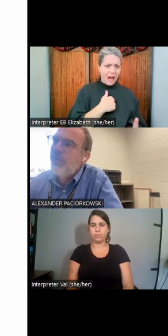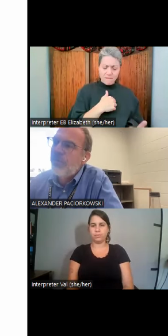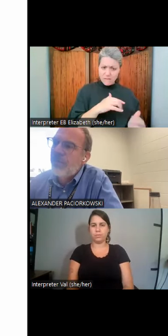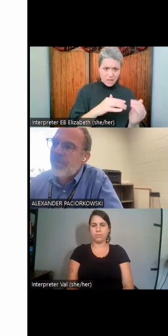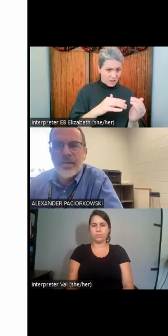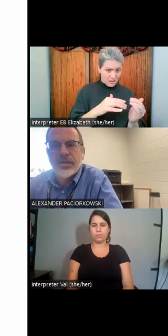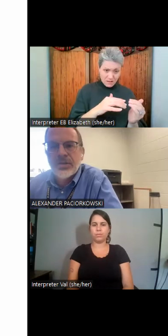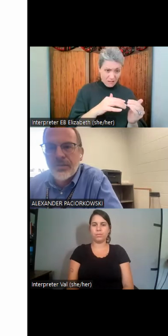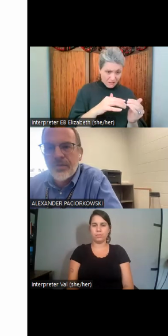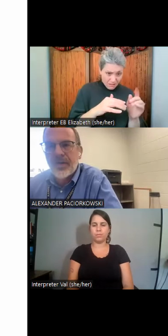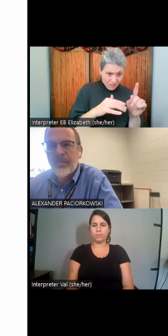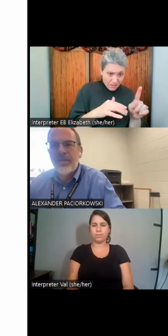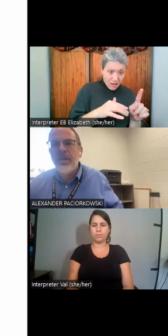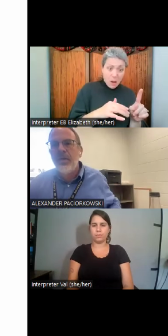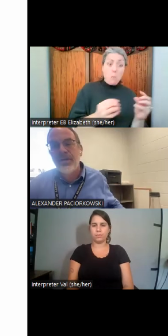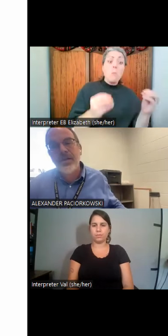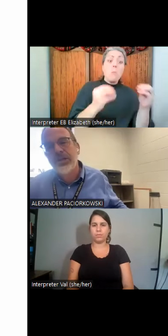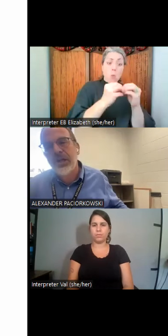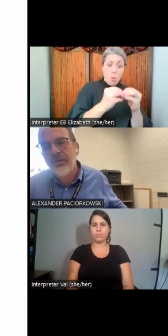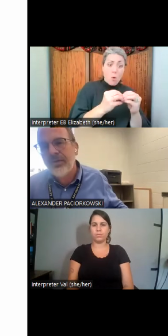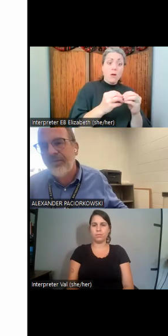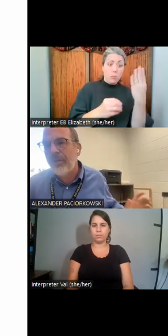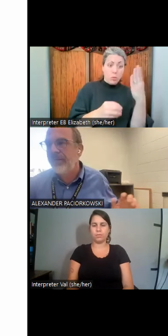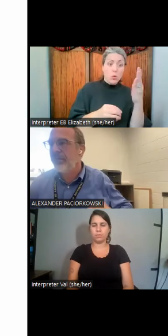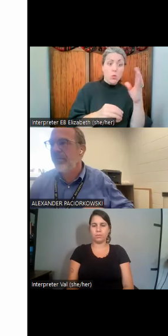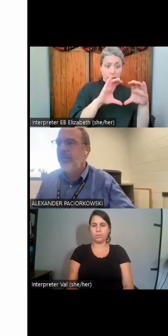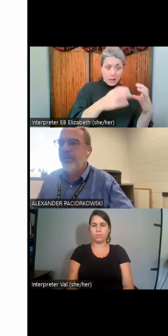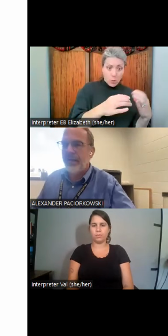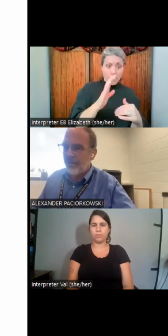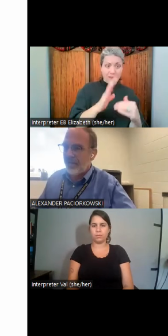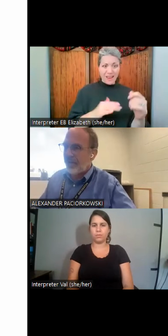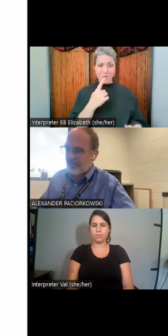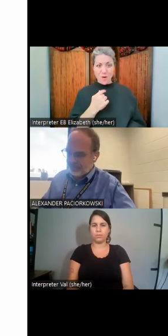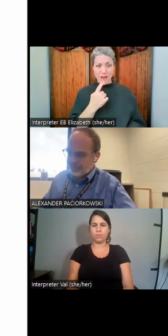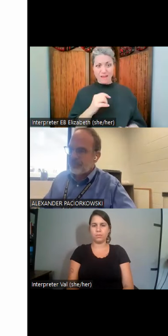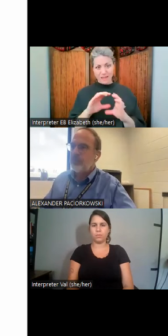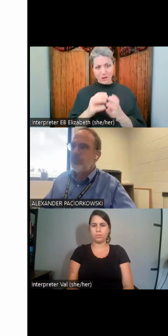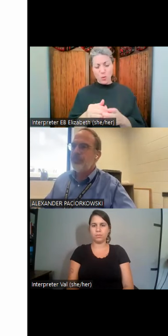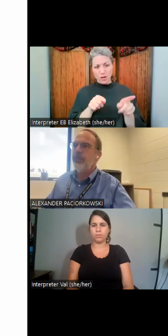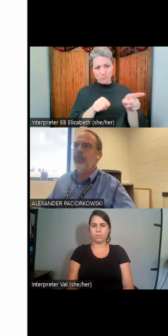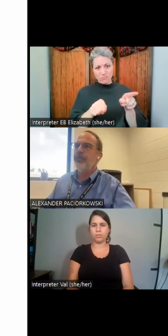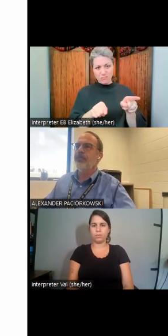an overrepresentation of those families raising a child with a developmental diagnosis.